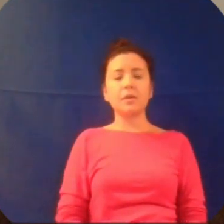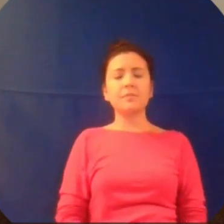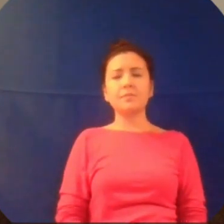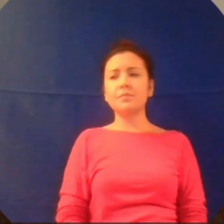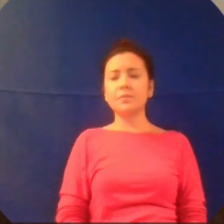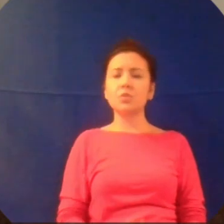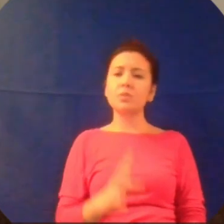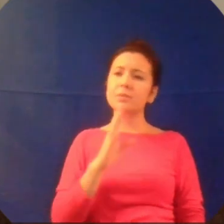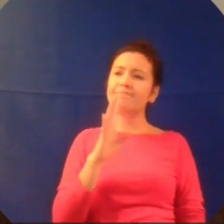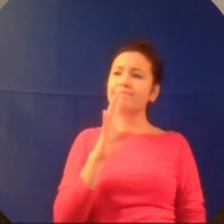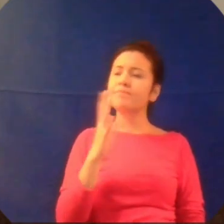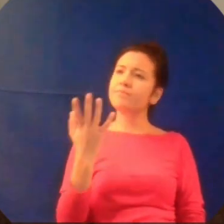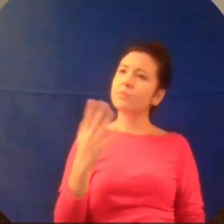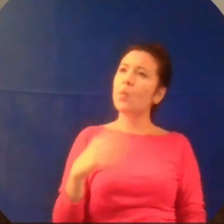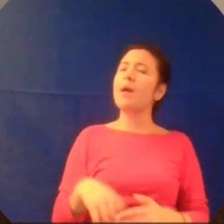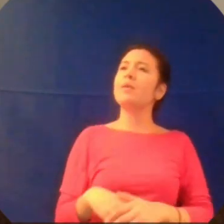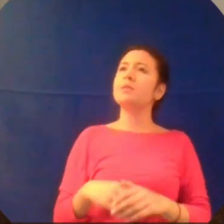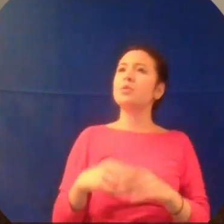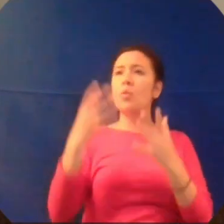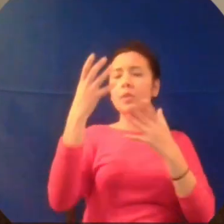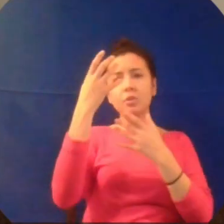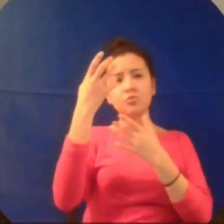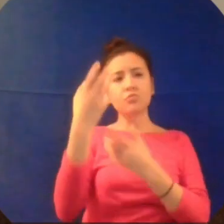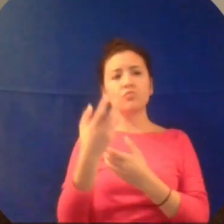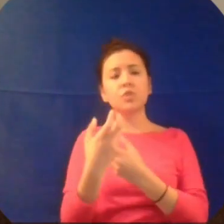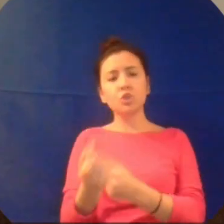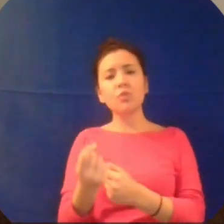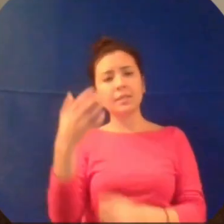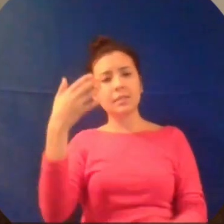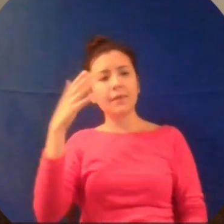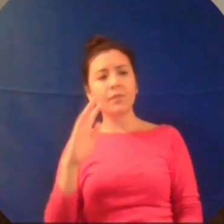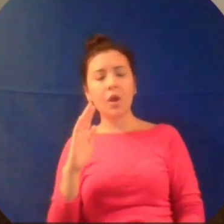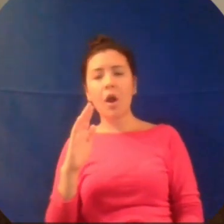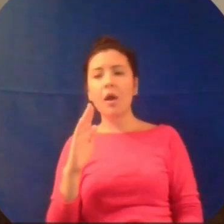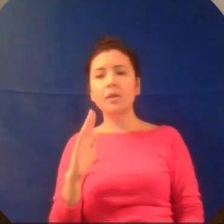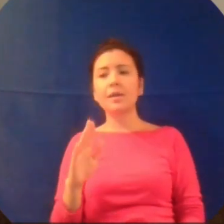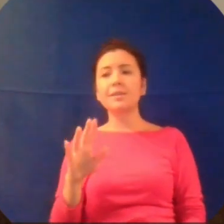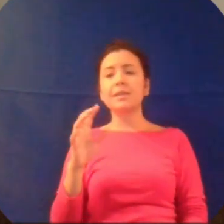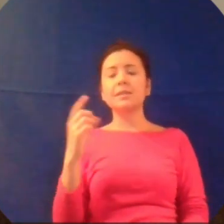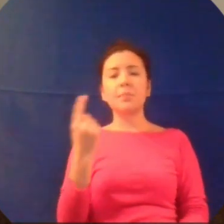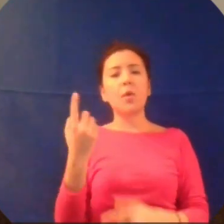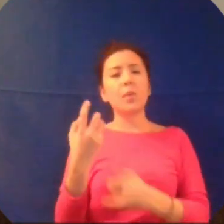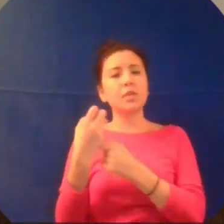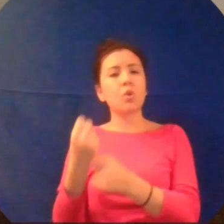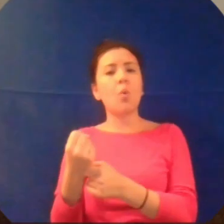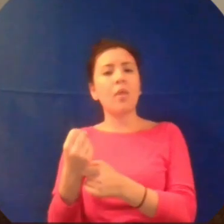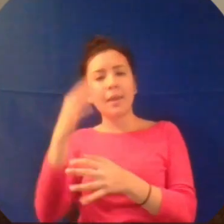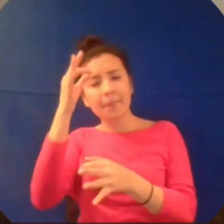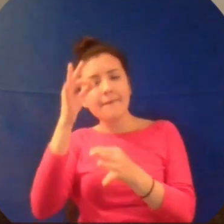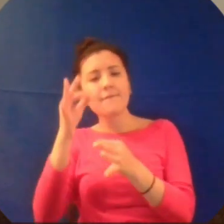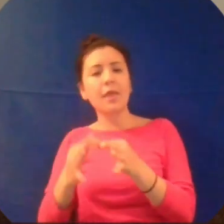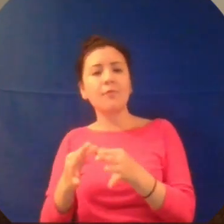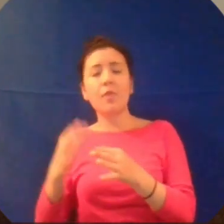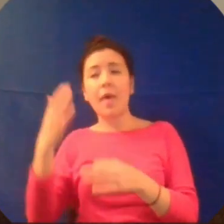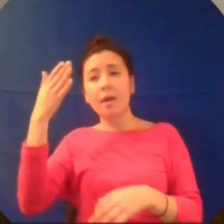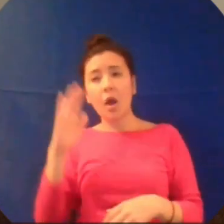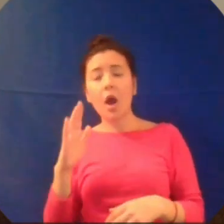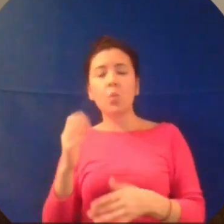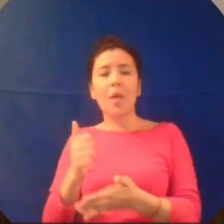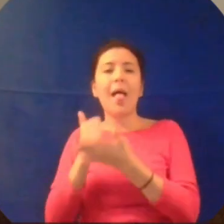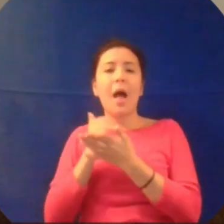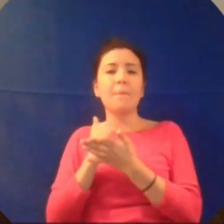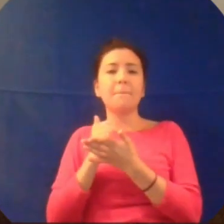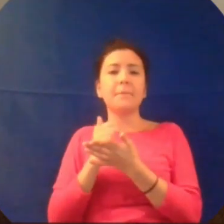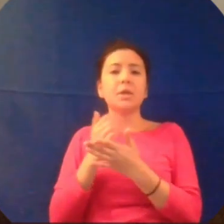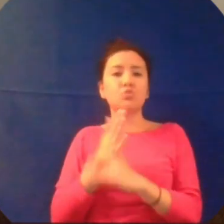speaking of the trust of God, that is the reality of what we need to hold on to. We need to be faithful that God is going to get us through this most difficult time.